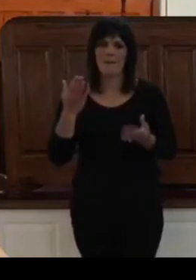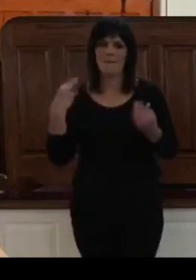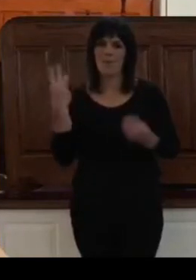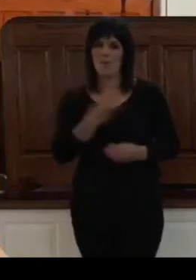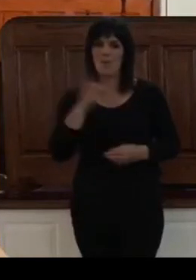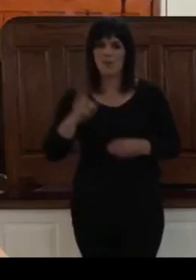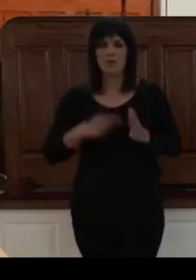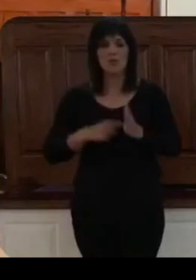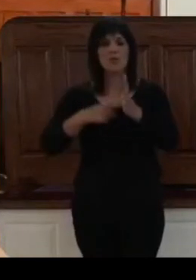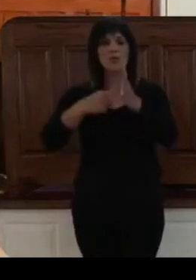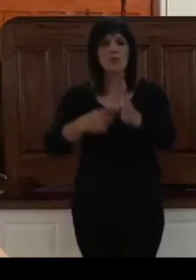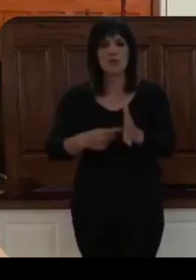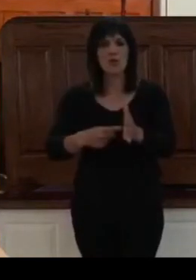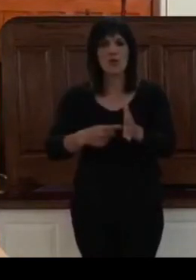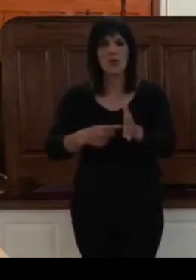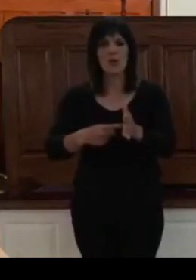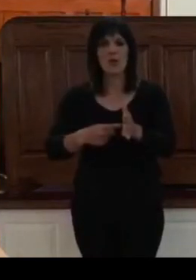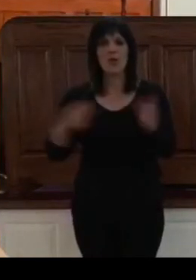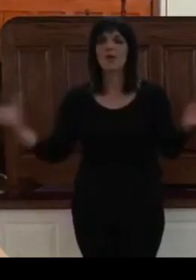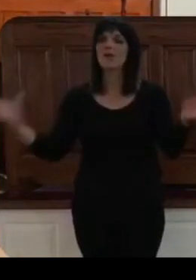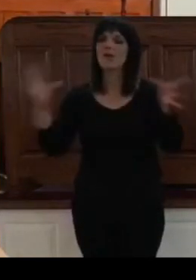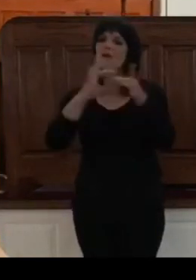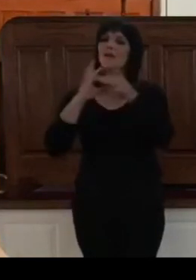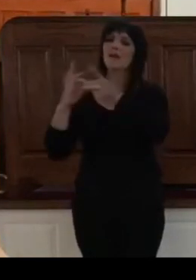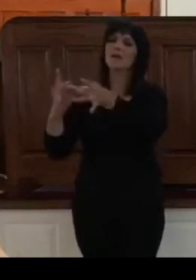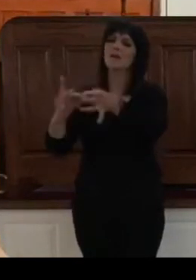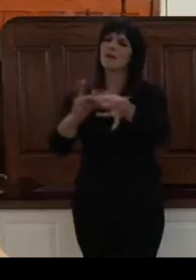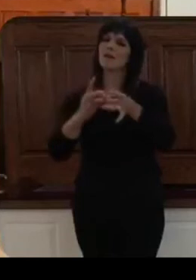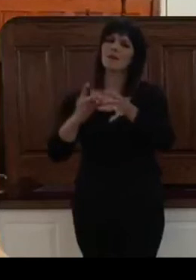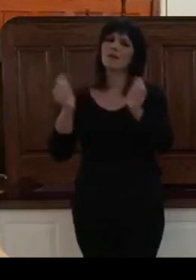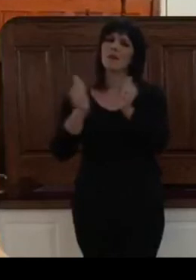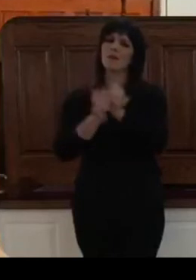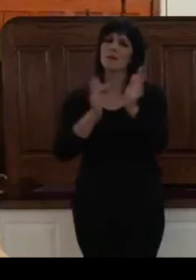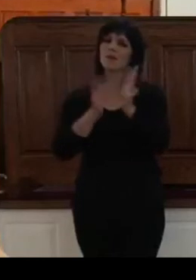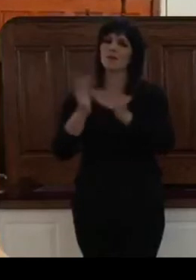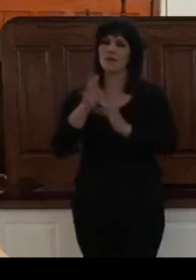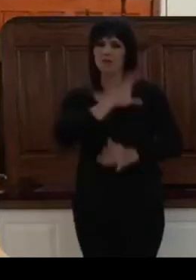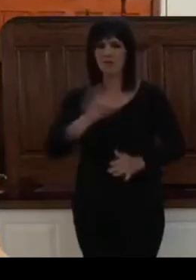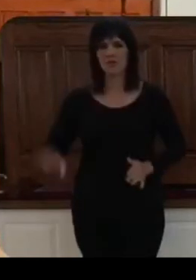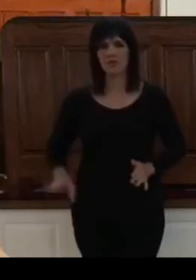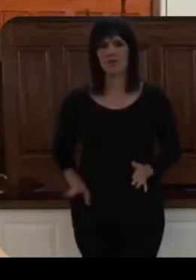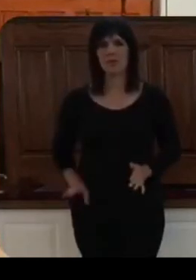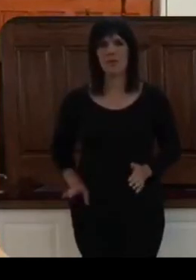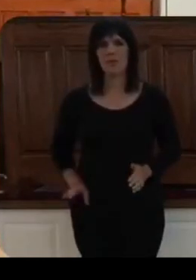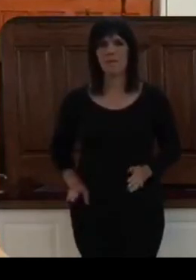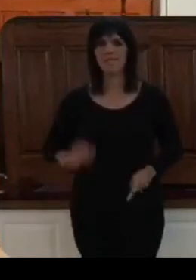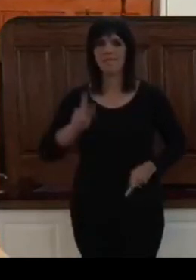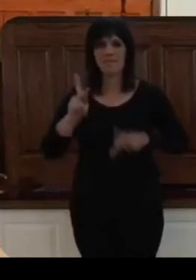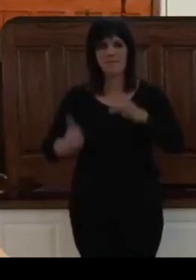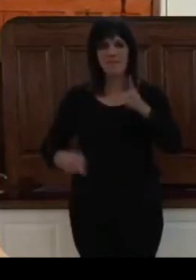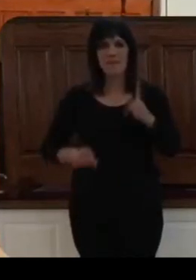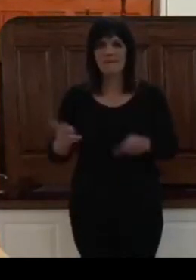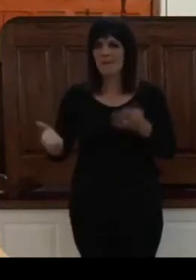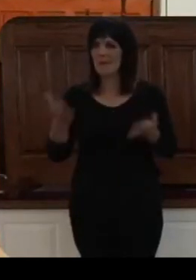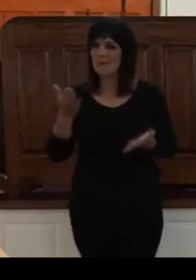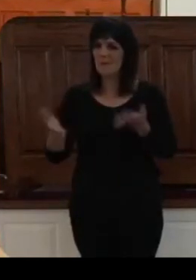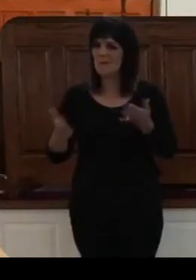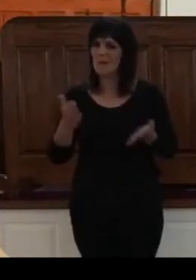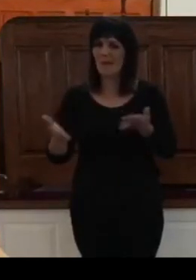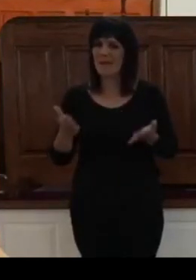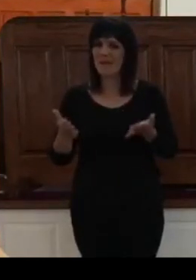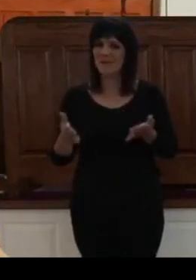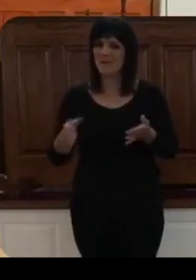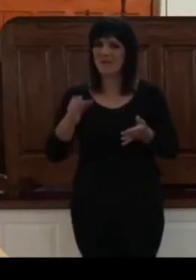the harmony and unity that can be found through Jesus Christ. Father, for those who may have found themselves poking holes in the